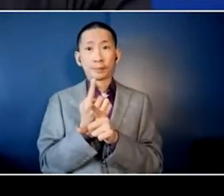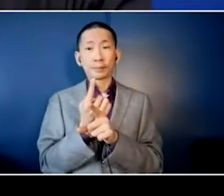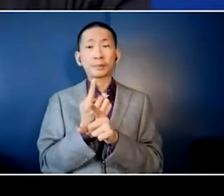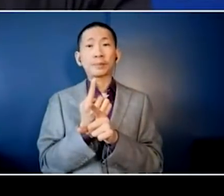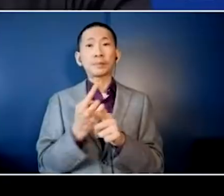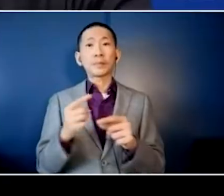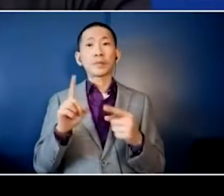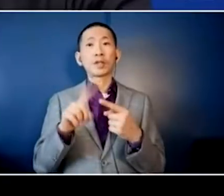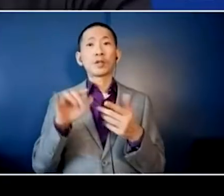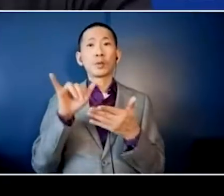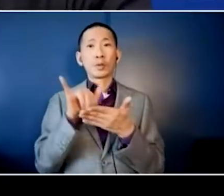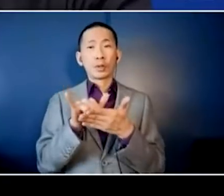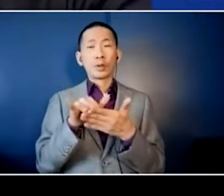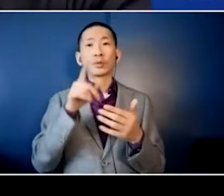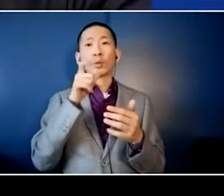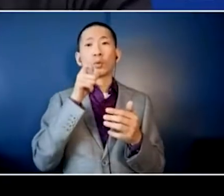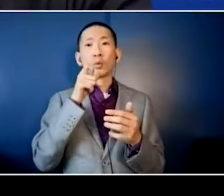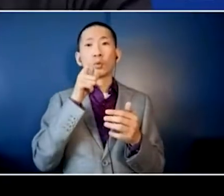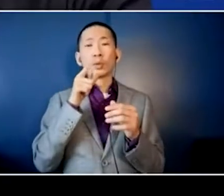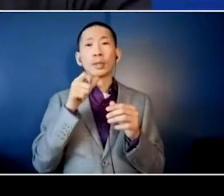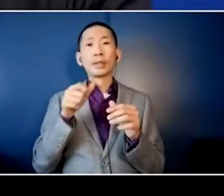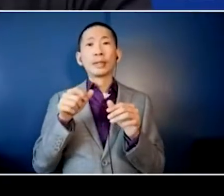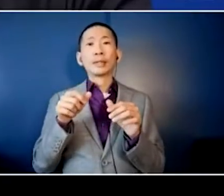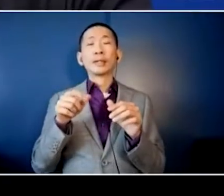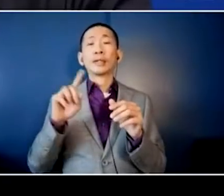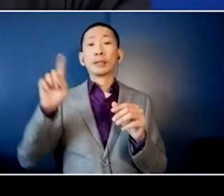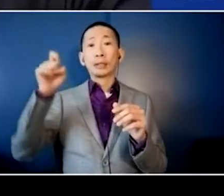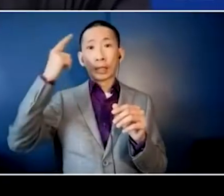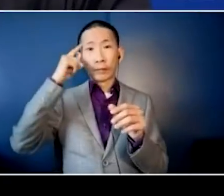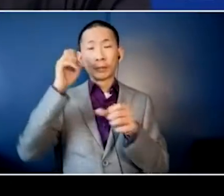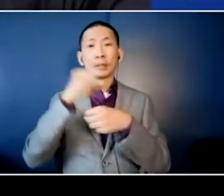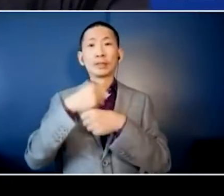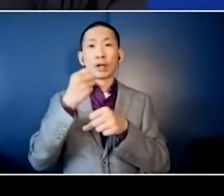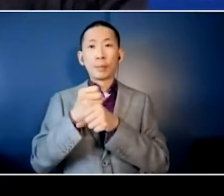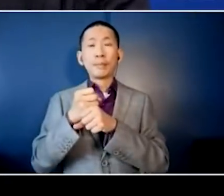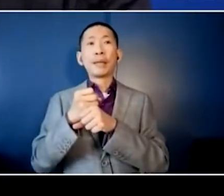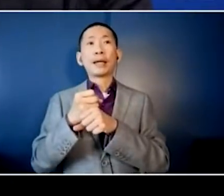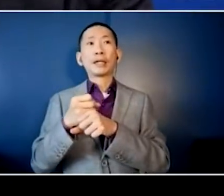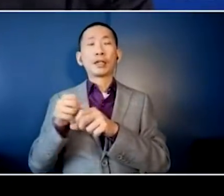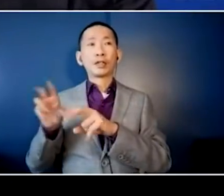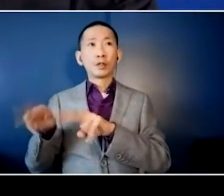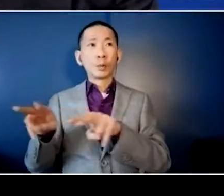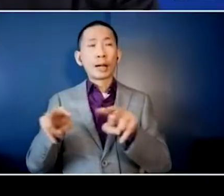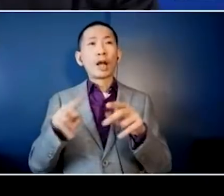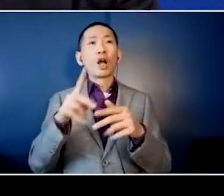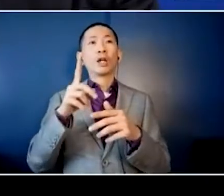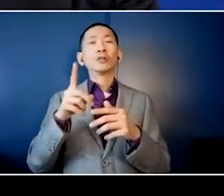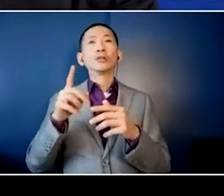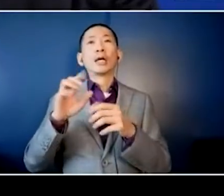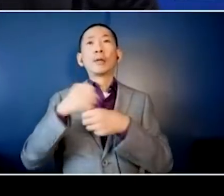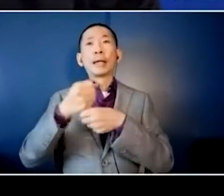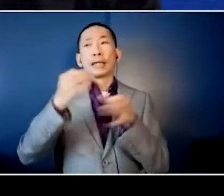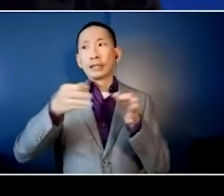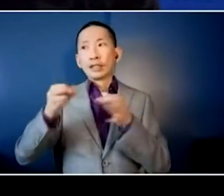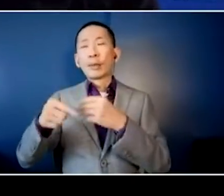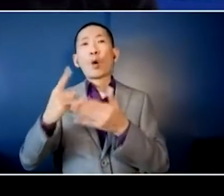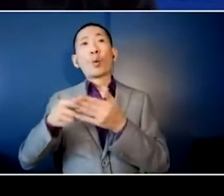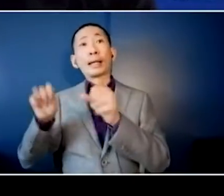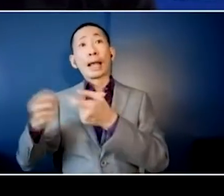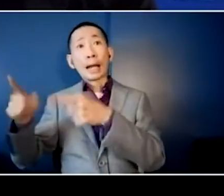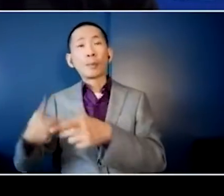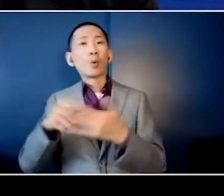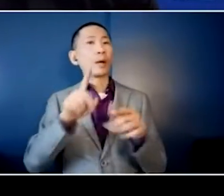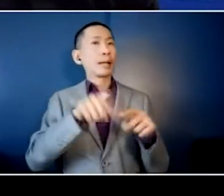those who state governments who are making the rules around what gatherings can and cannot occur. Yeah, and I think